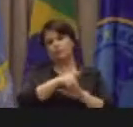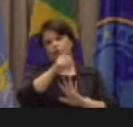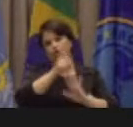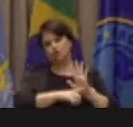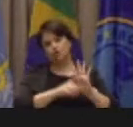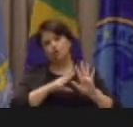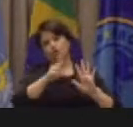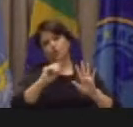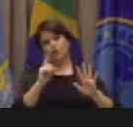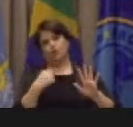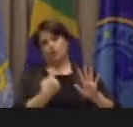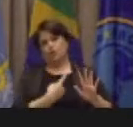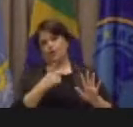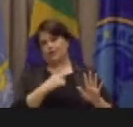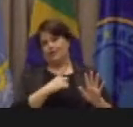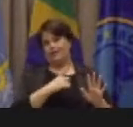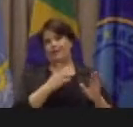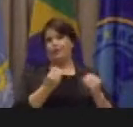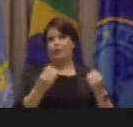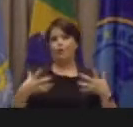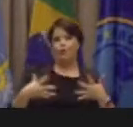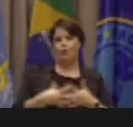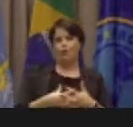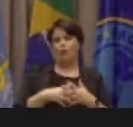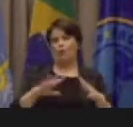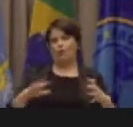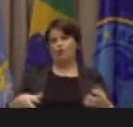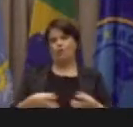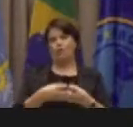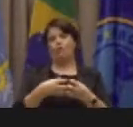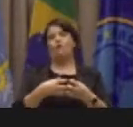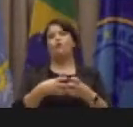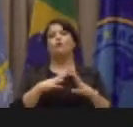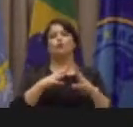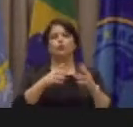to invest in central technology.